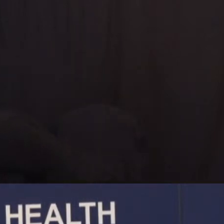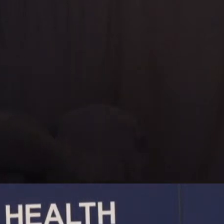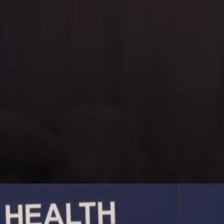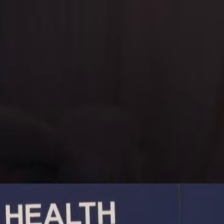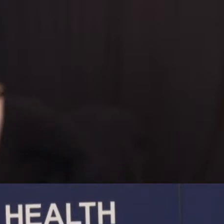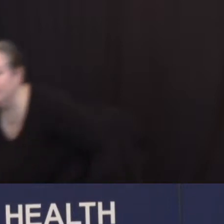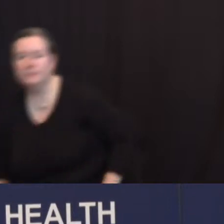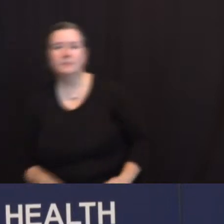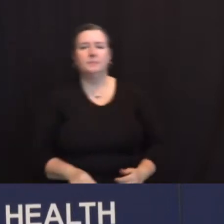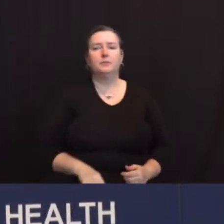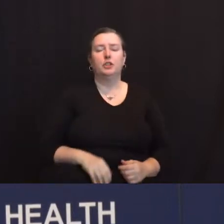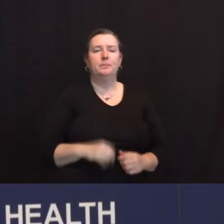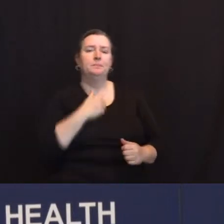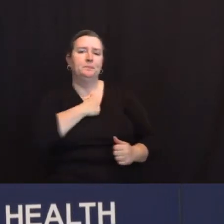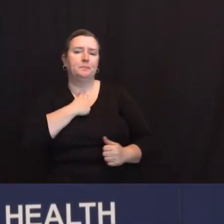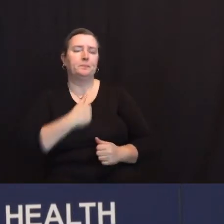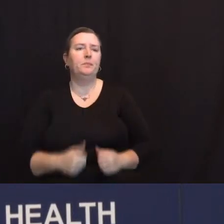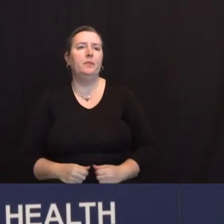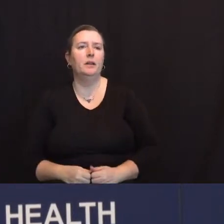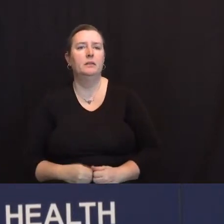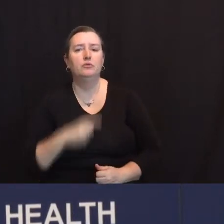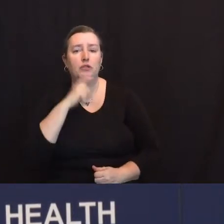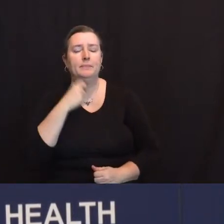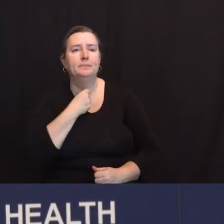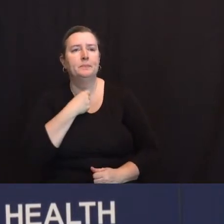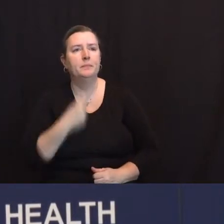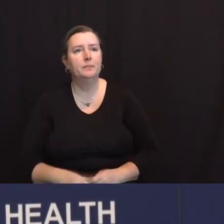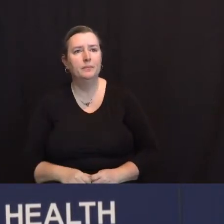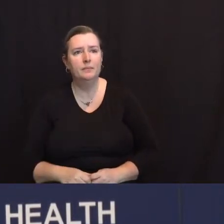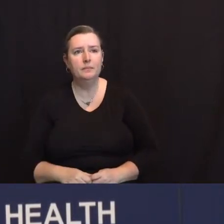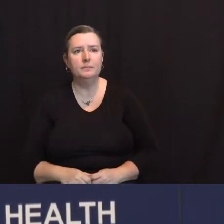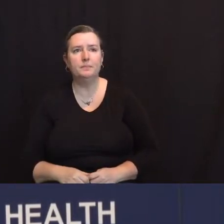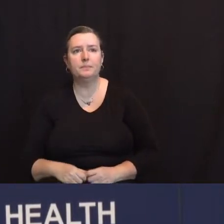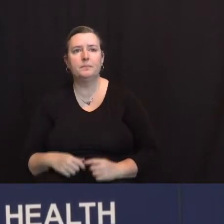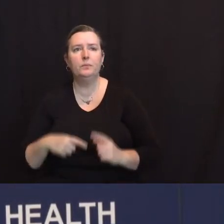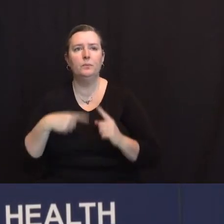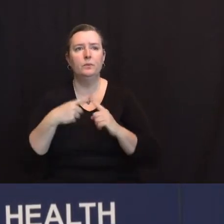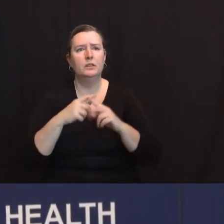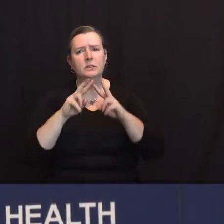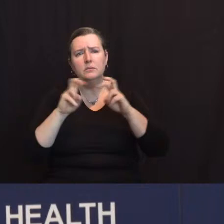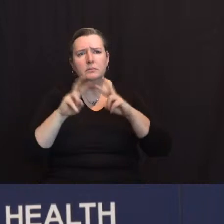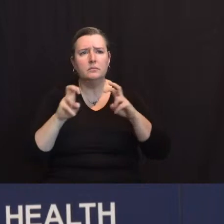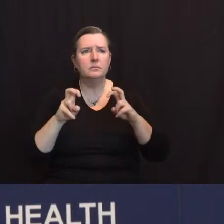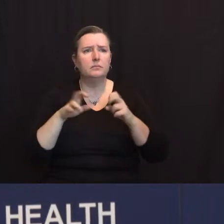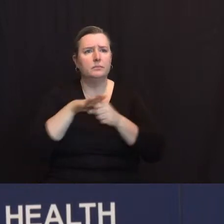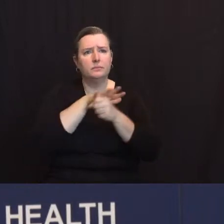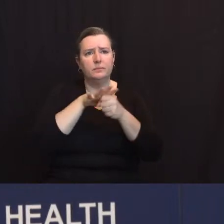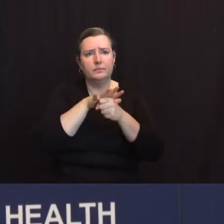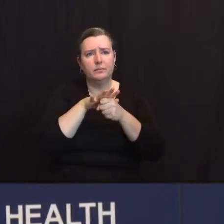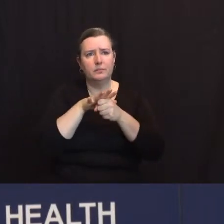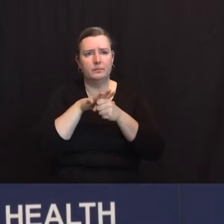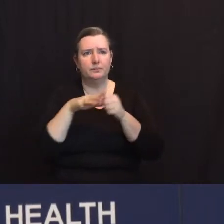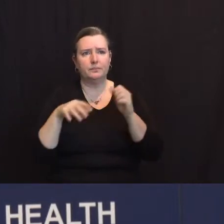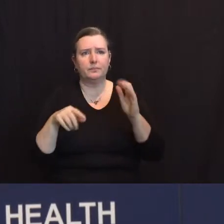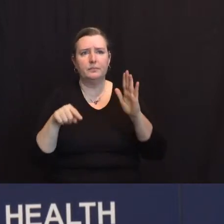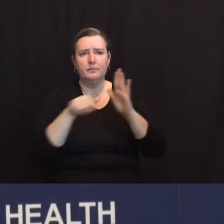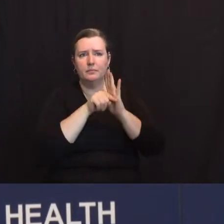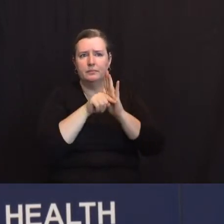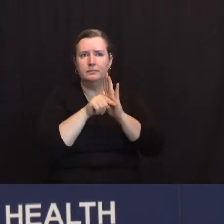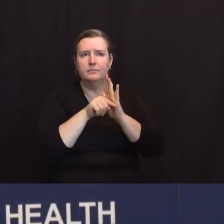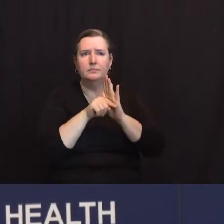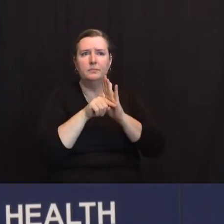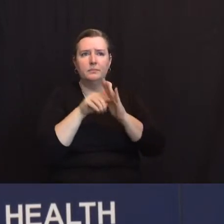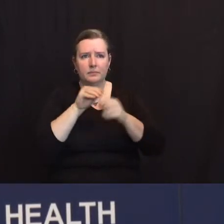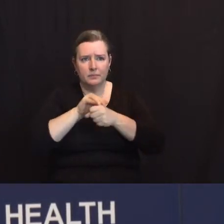the expected side effects, local injection site reactions, or even some systemic reactions like headache or that, it appears that